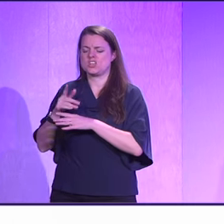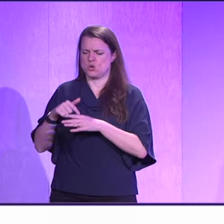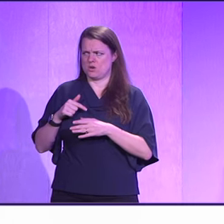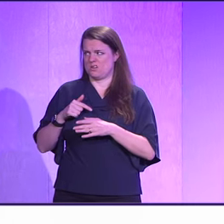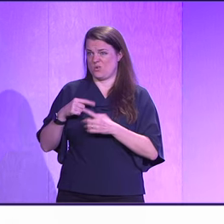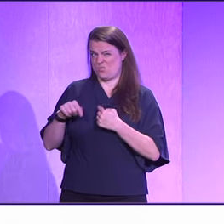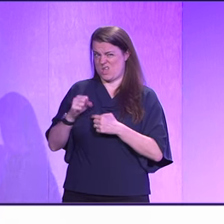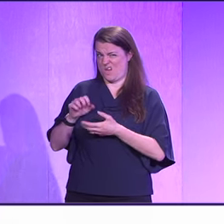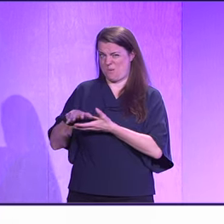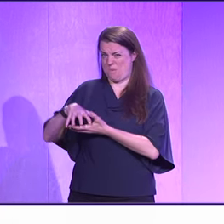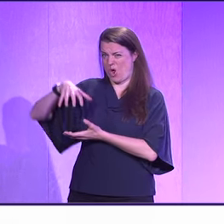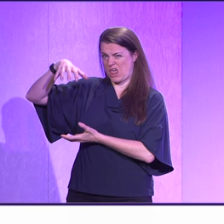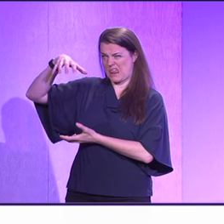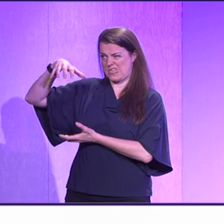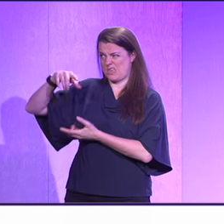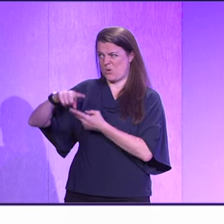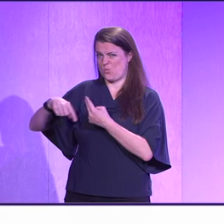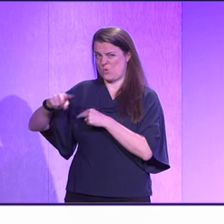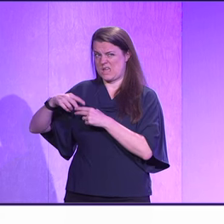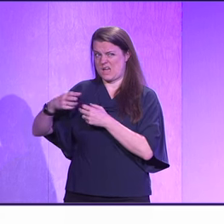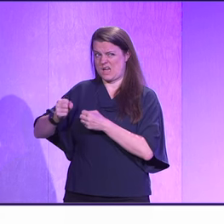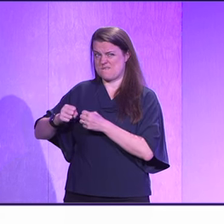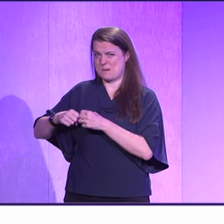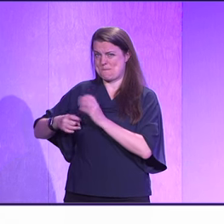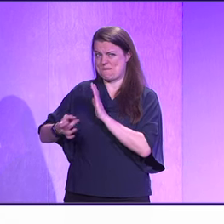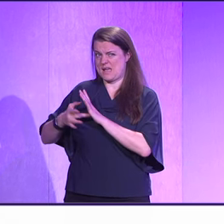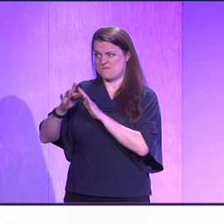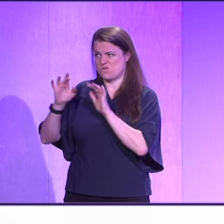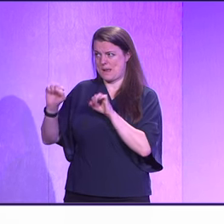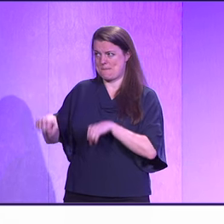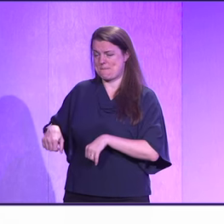mainframe, and like we deliver once every 6 months.